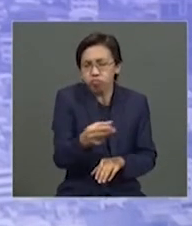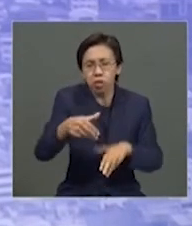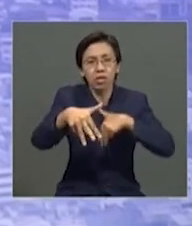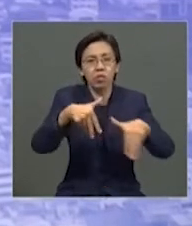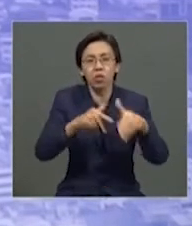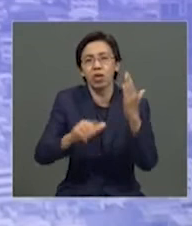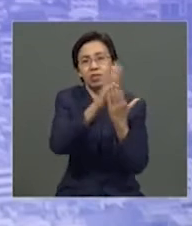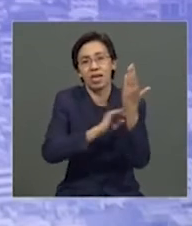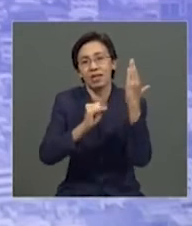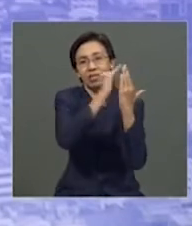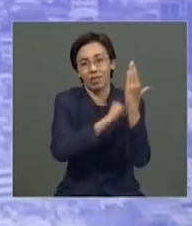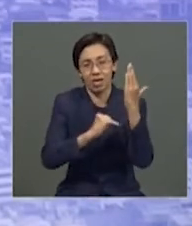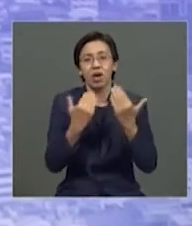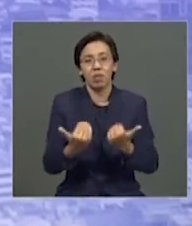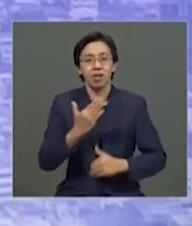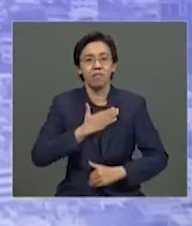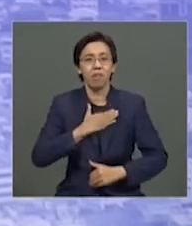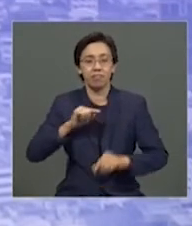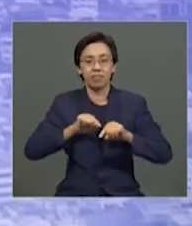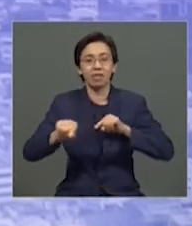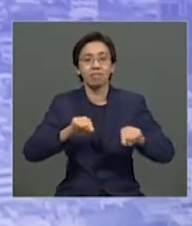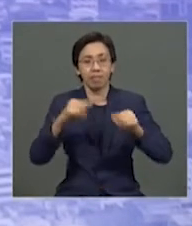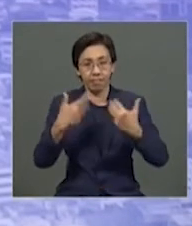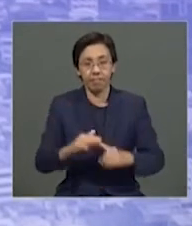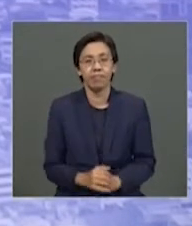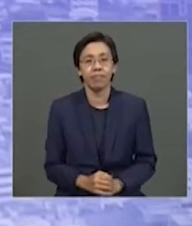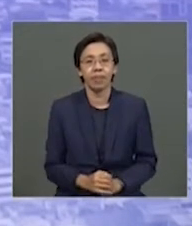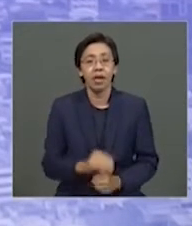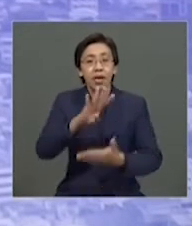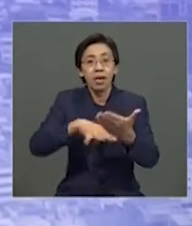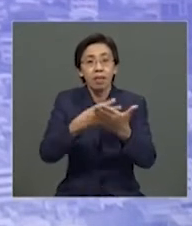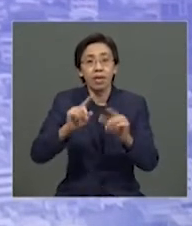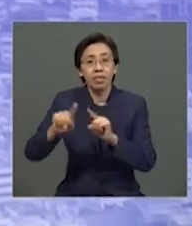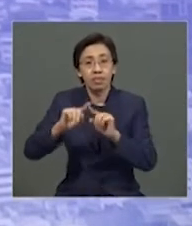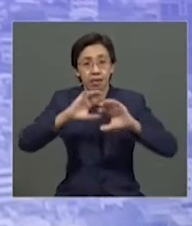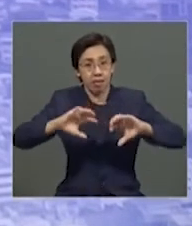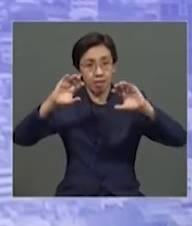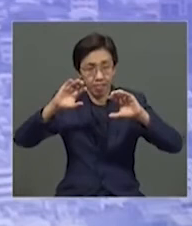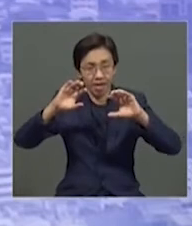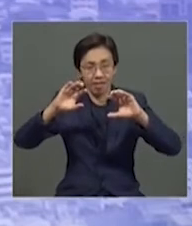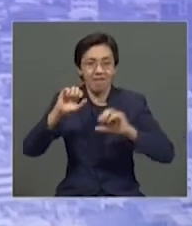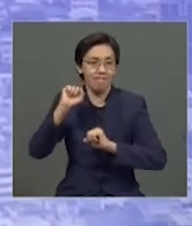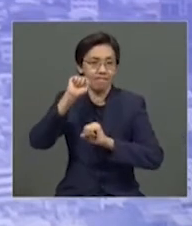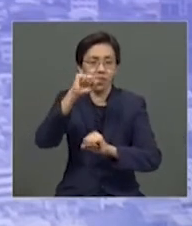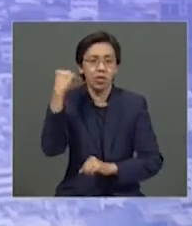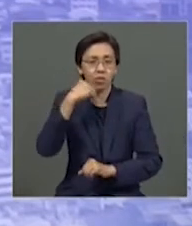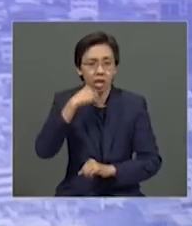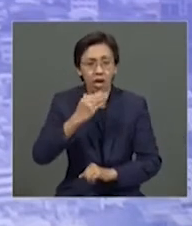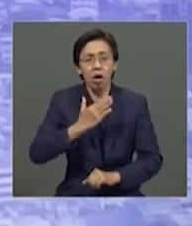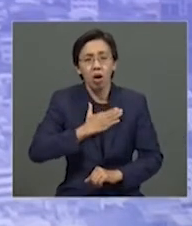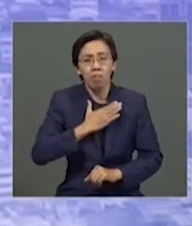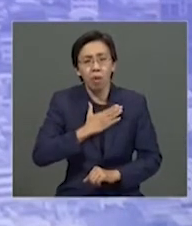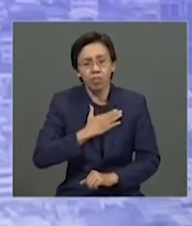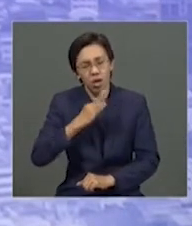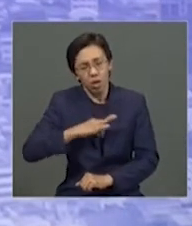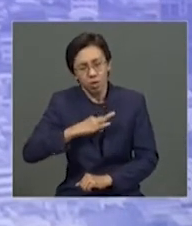actually talking back to people who criticize, talking back to people who raise the question.